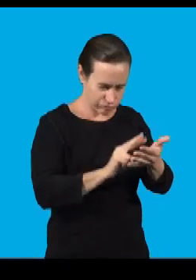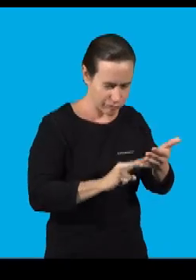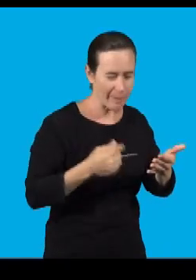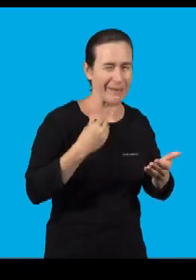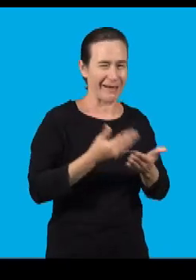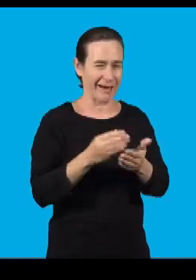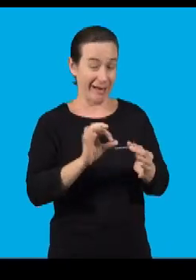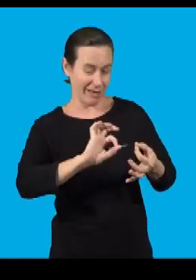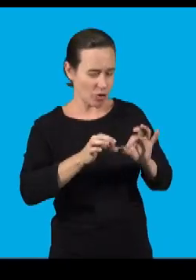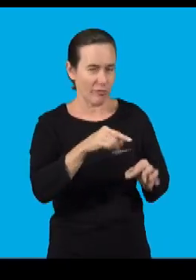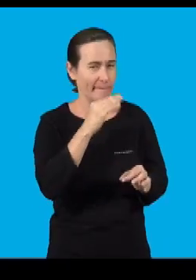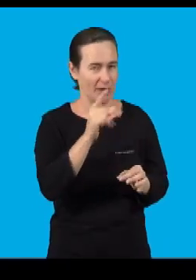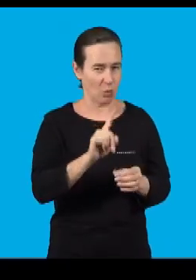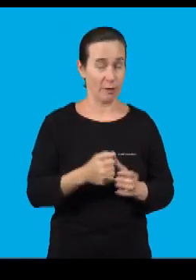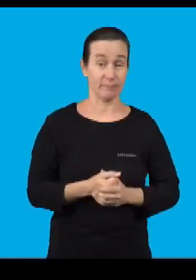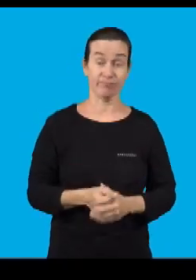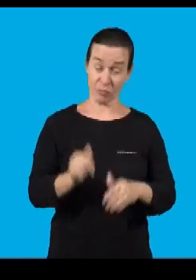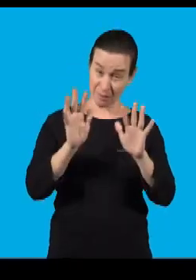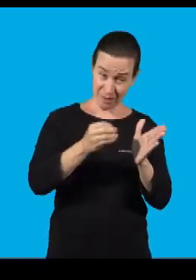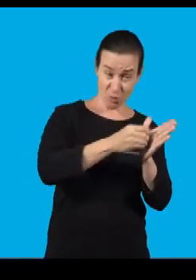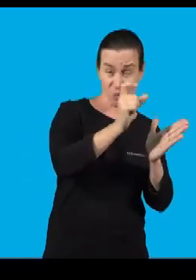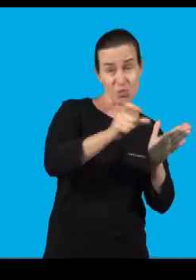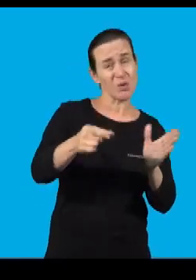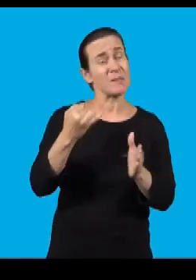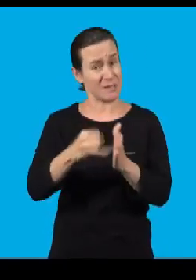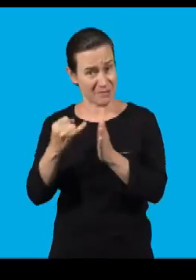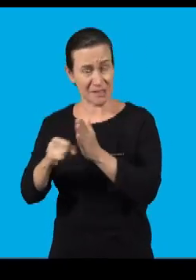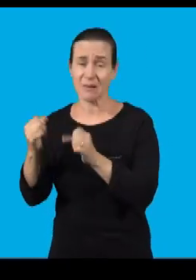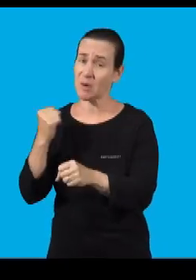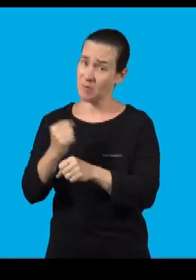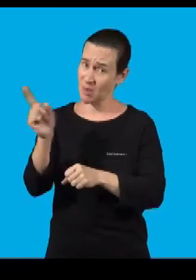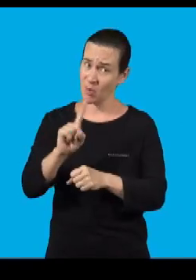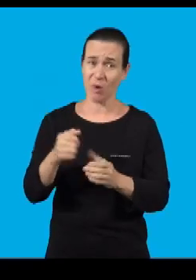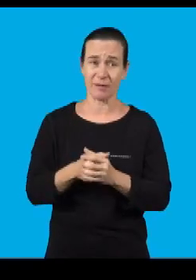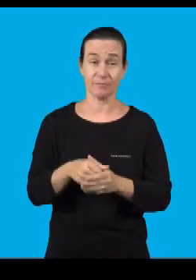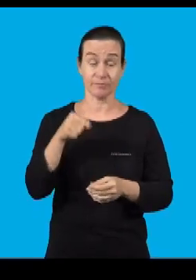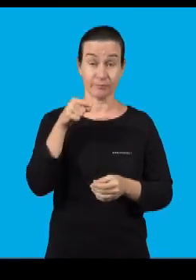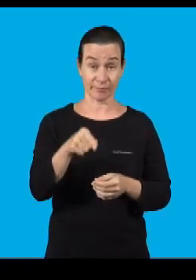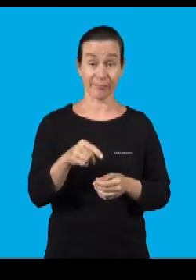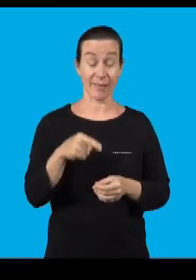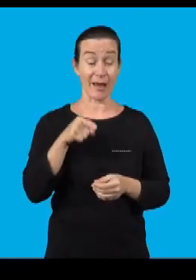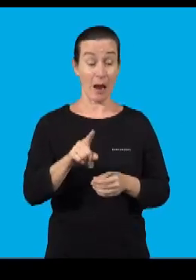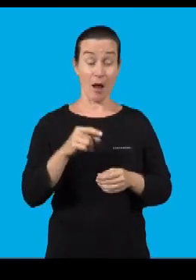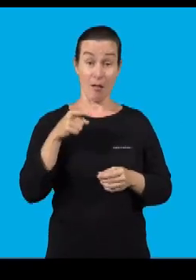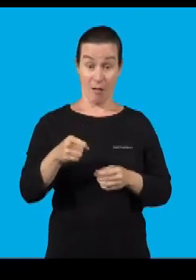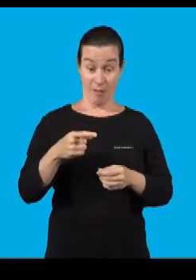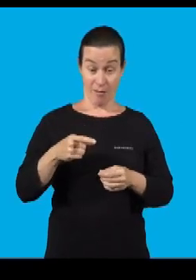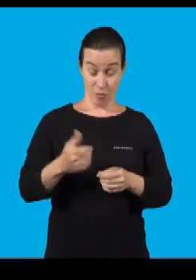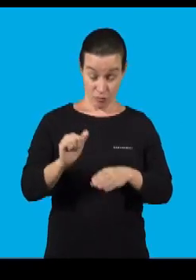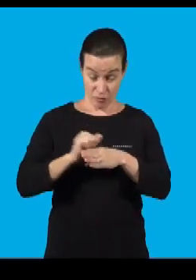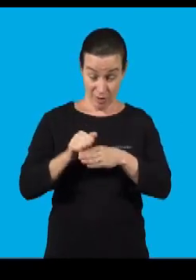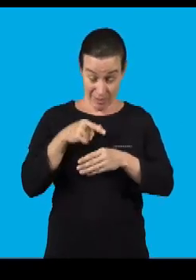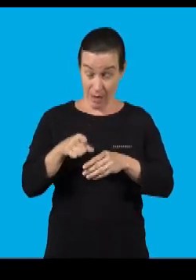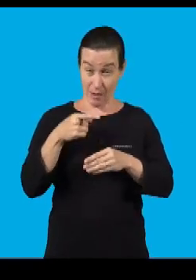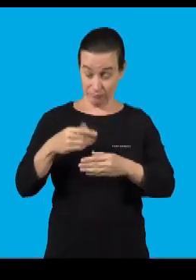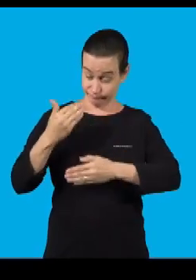All right. Common errors. What do we find learners cannot do? They fail to read the novel that they study,